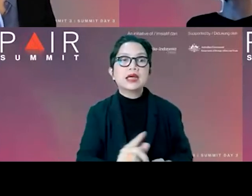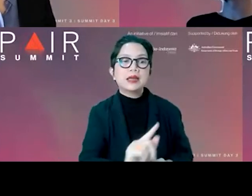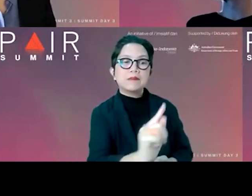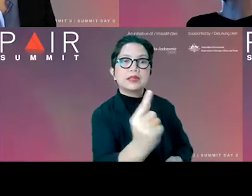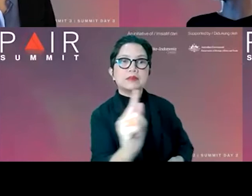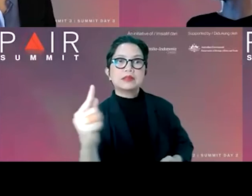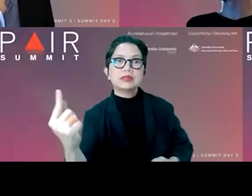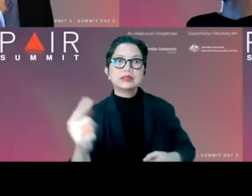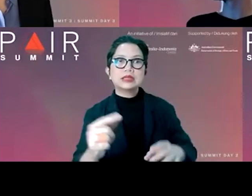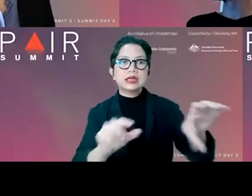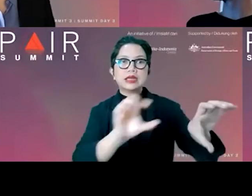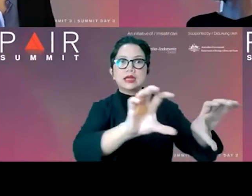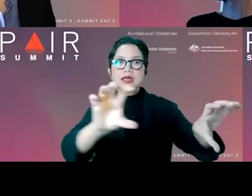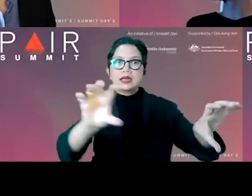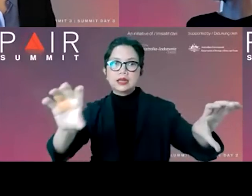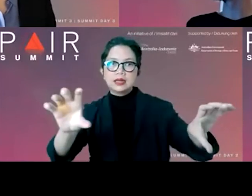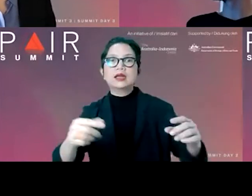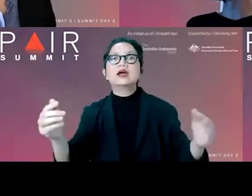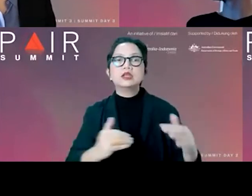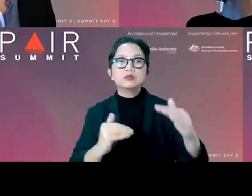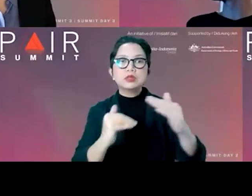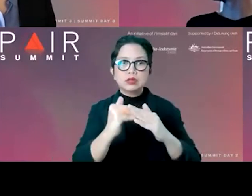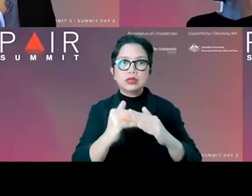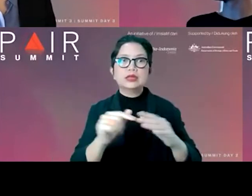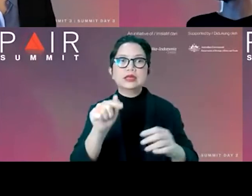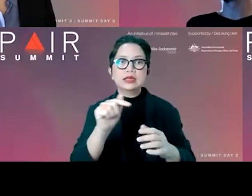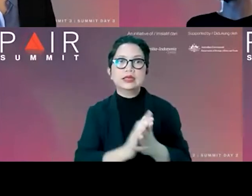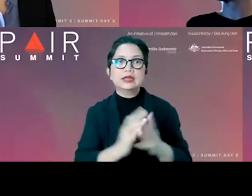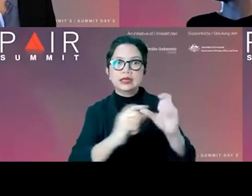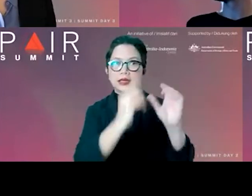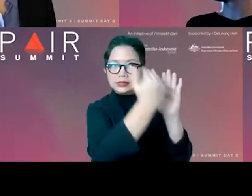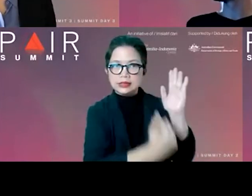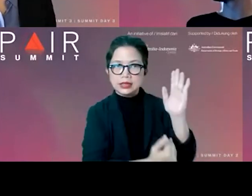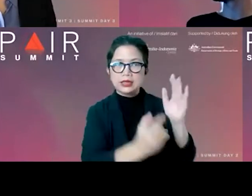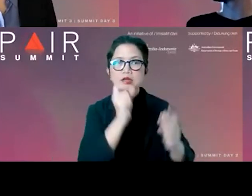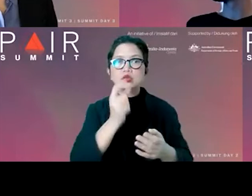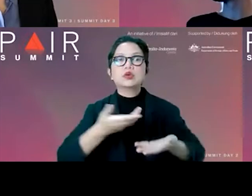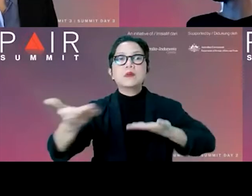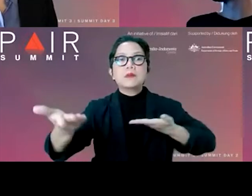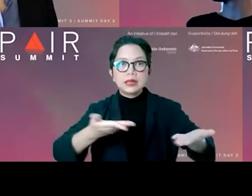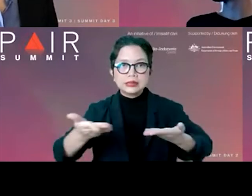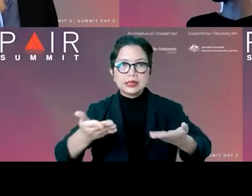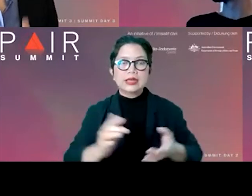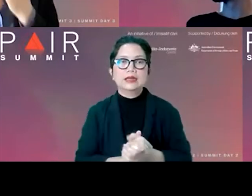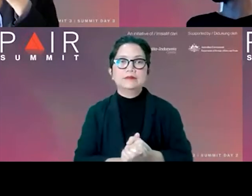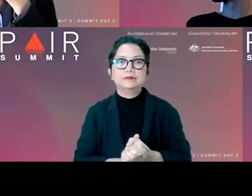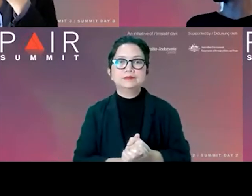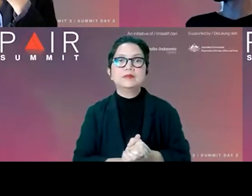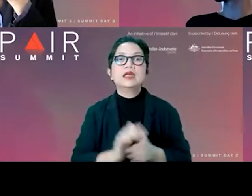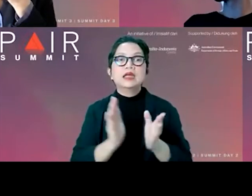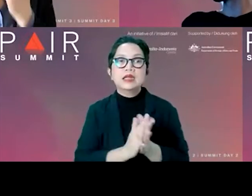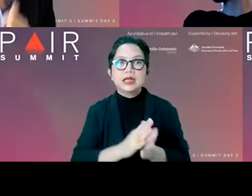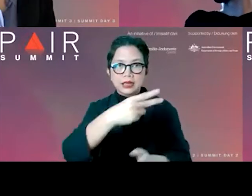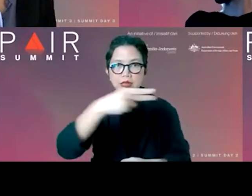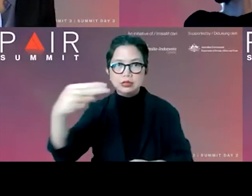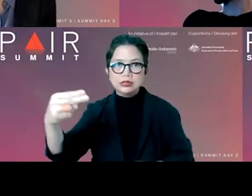obtain approval from the central government in implementing it. And in Indonesia, there are 22 cities or